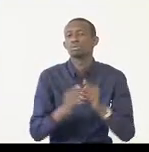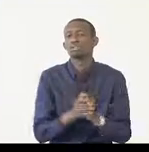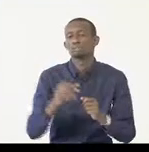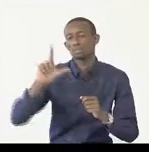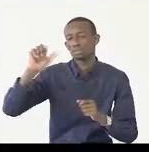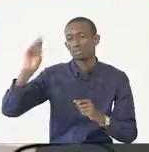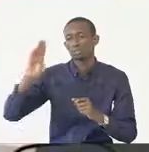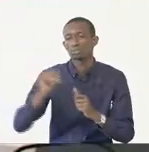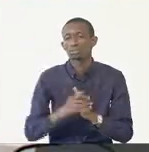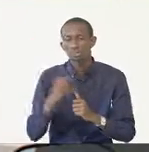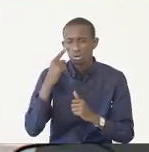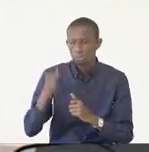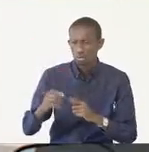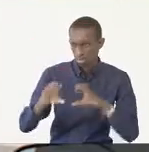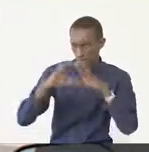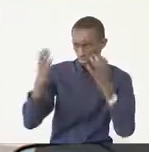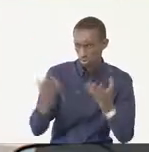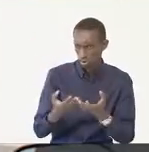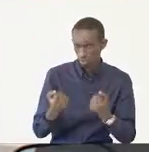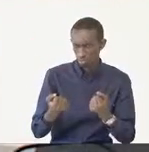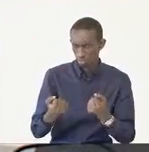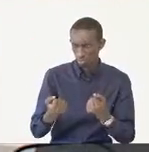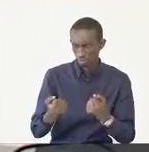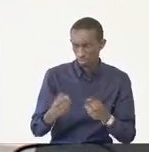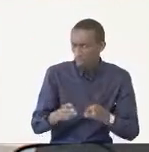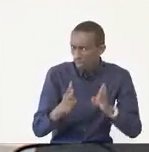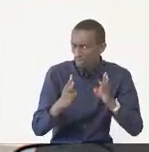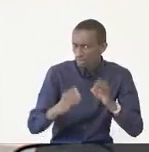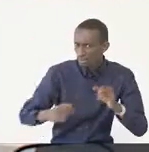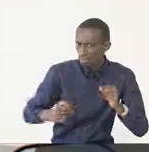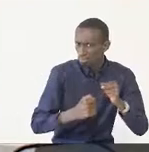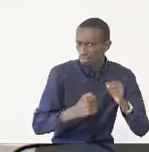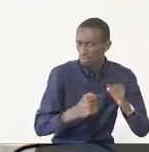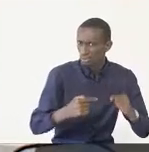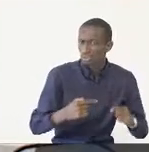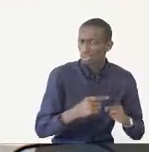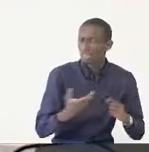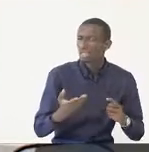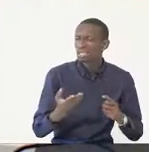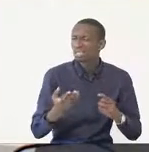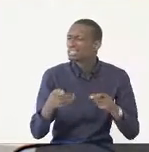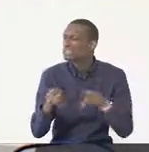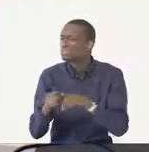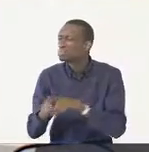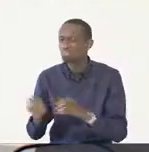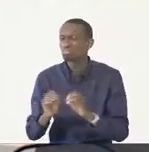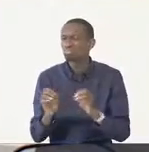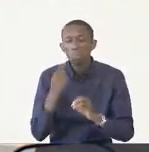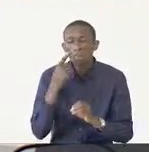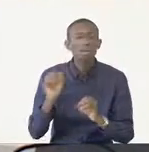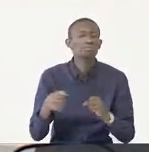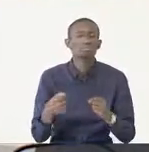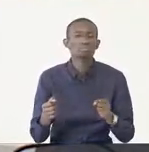into a box that is not seen, that you can't see. And it is